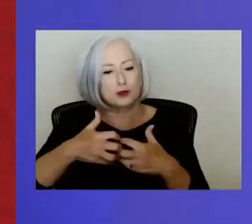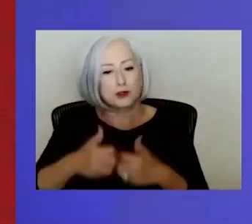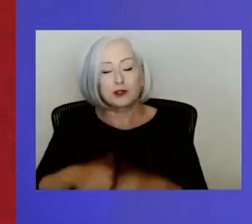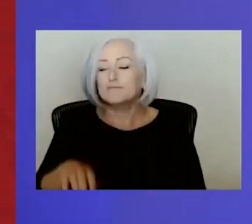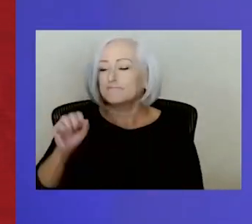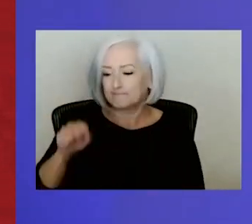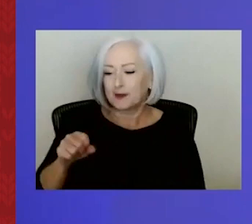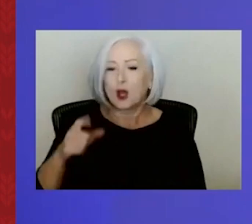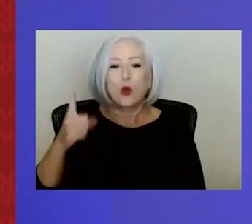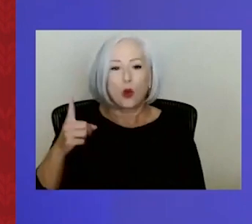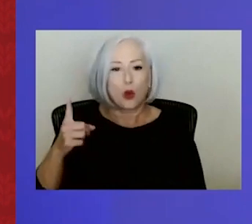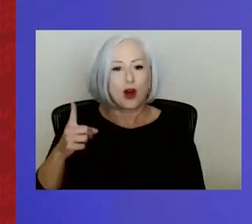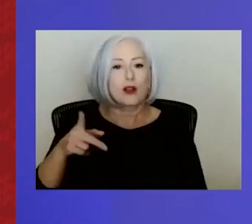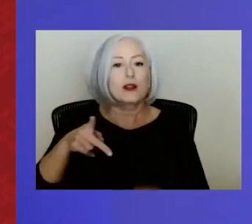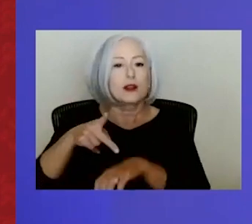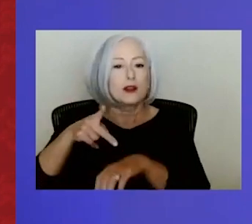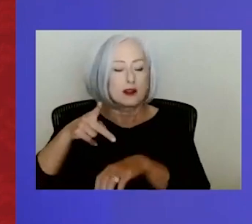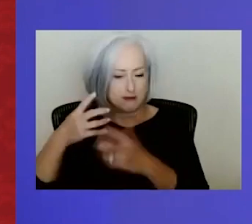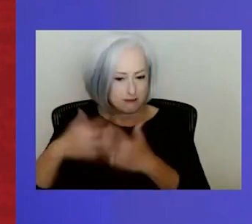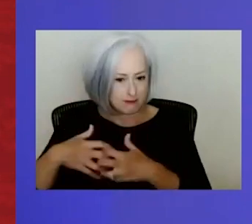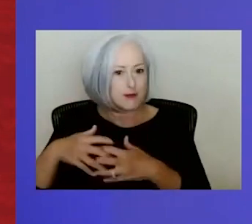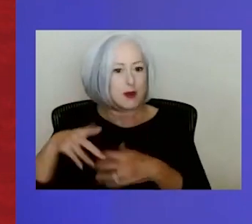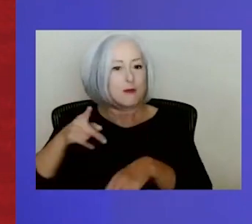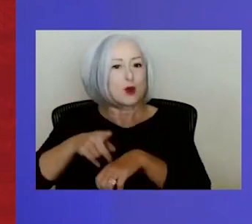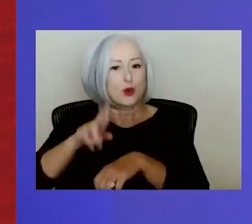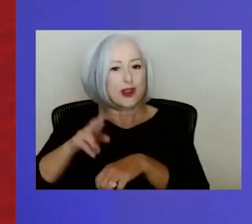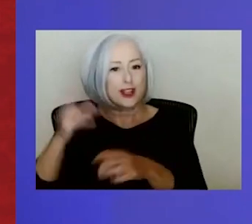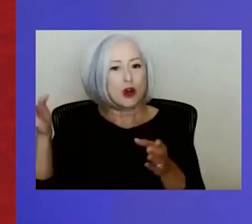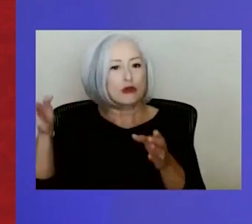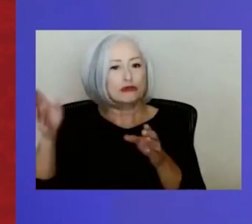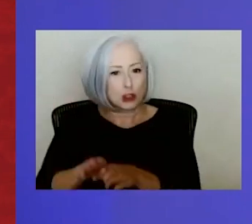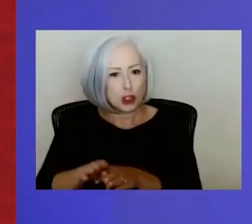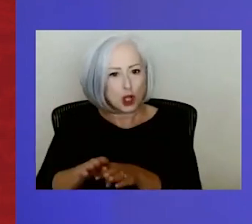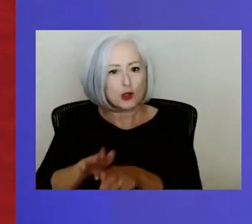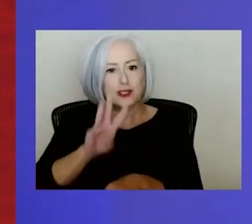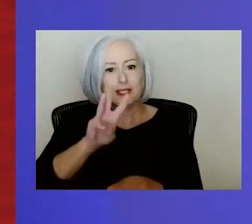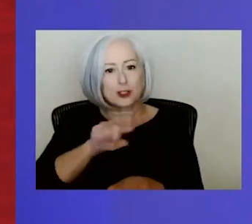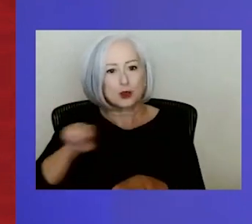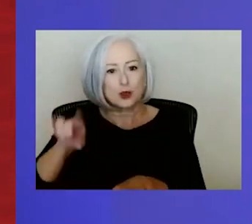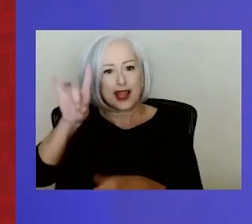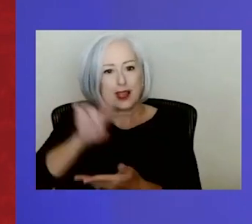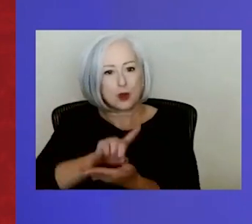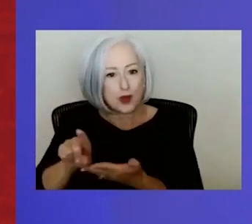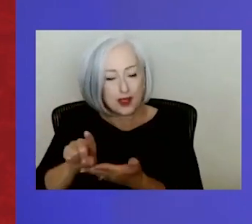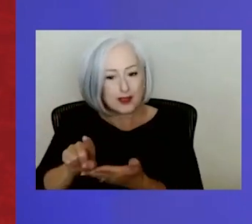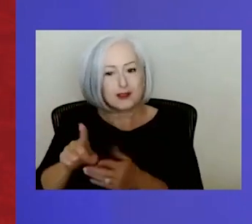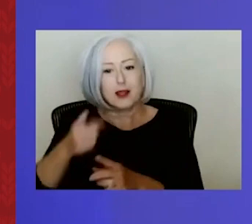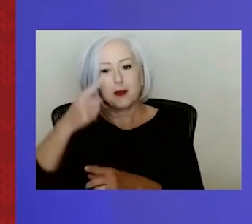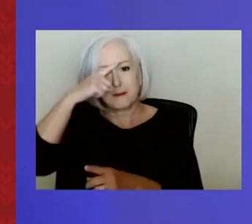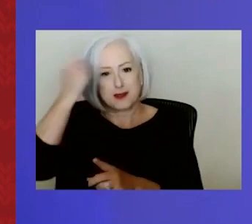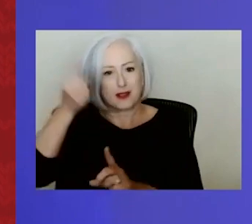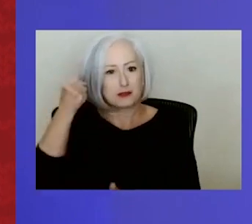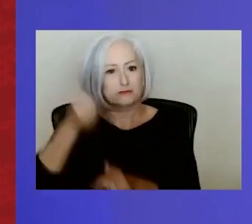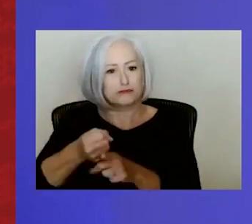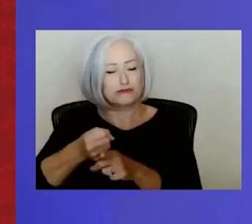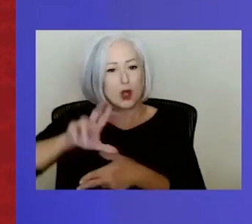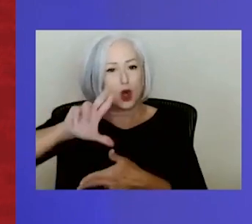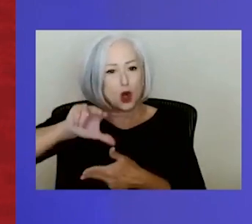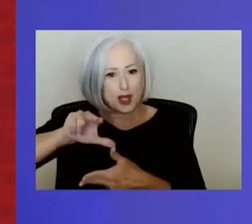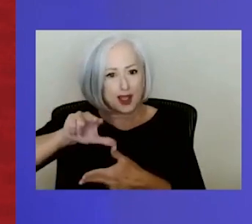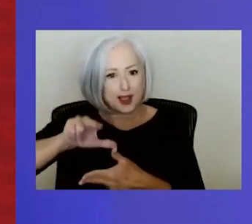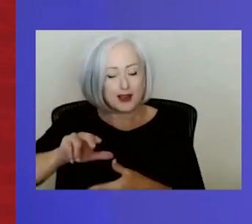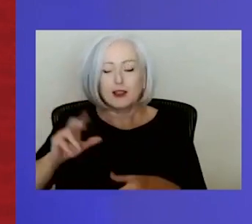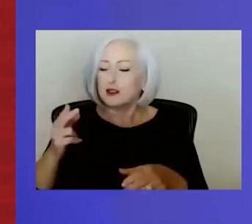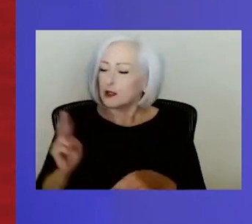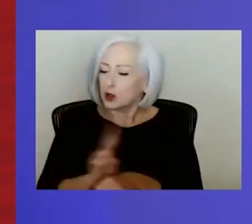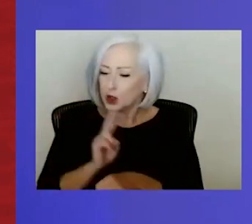Puerto Rico, and they were shut down for 6 to 8 weeks due to a hurricane. And so in that market, we use such a large volume of IV fluids in the